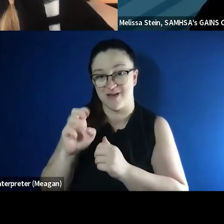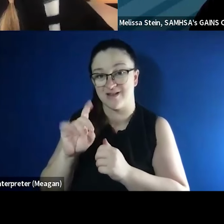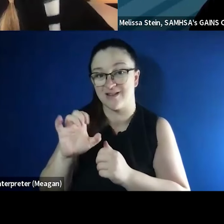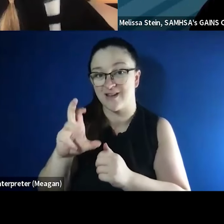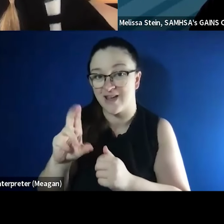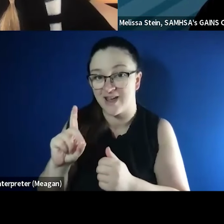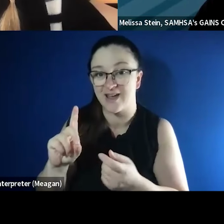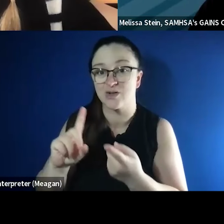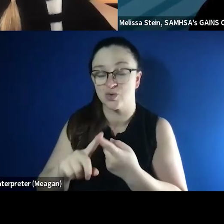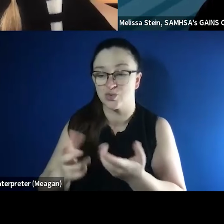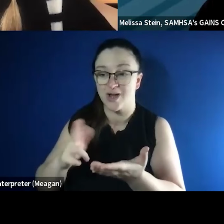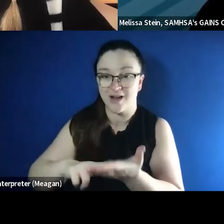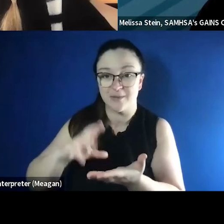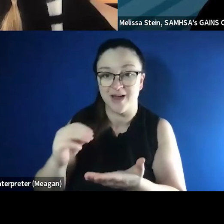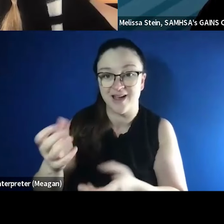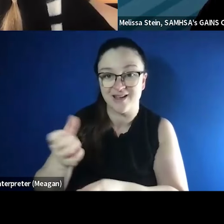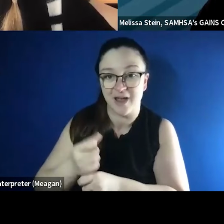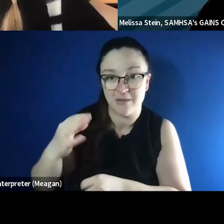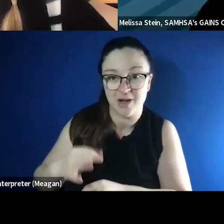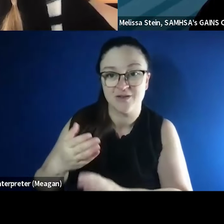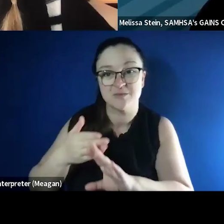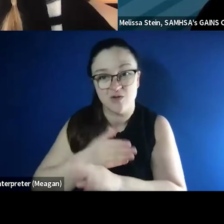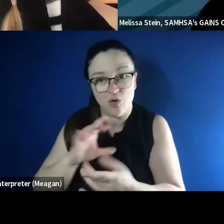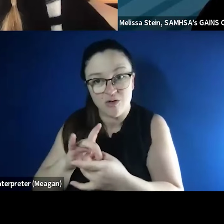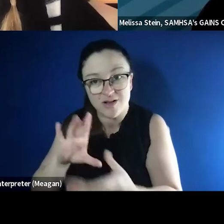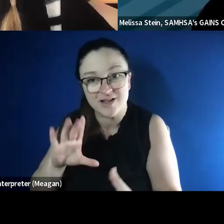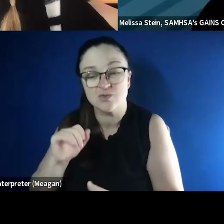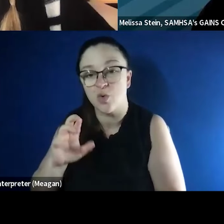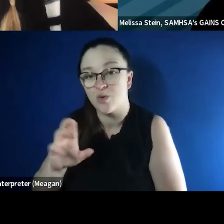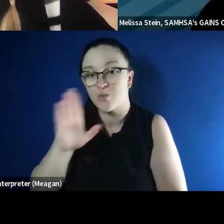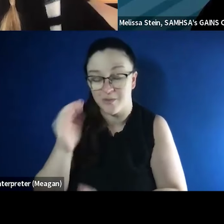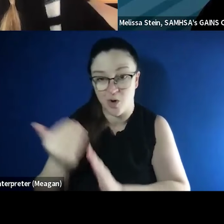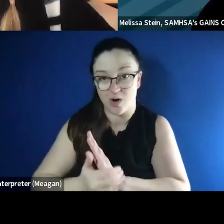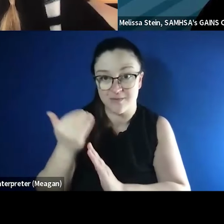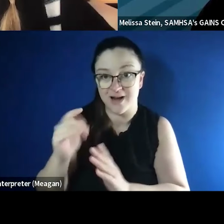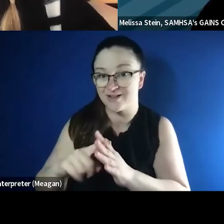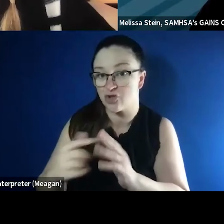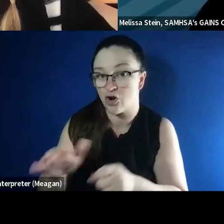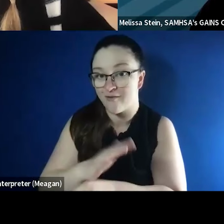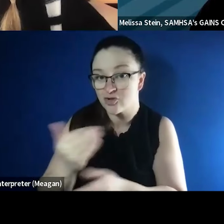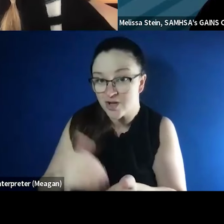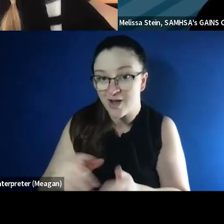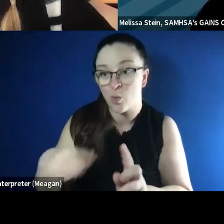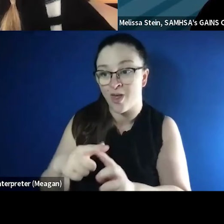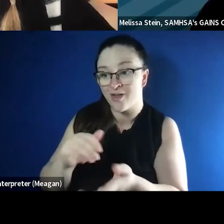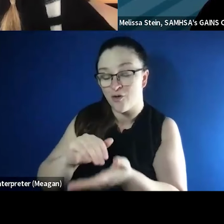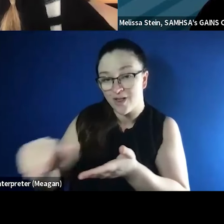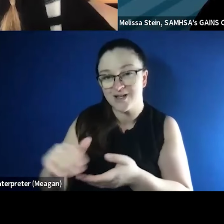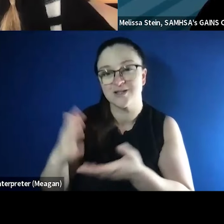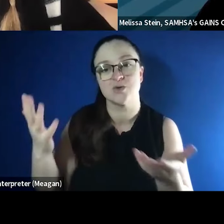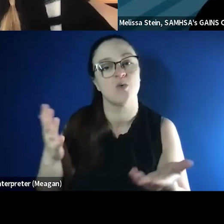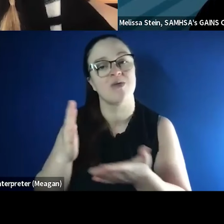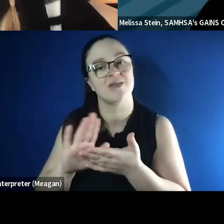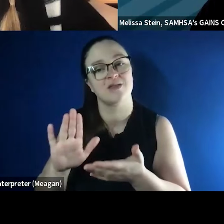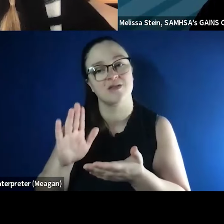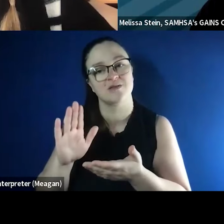up and on benefits prior to release? Are they automatically reinstating coverage upon release? Those are some really good